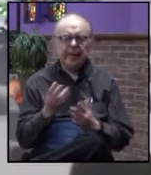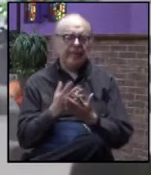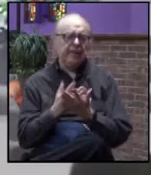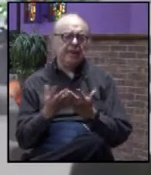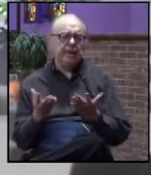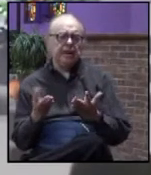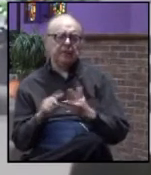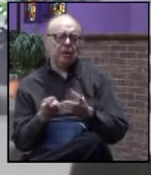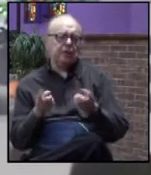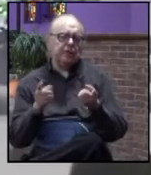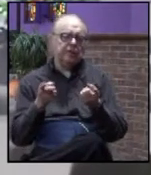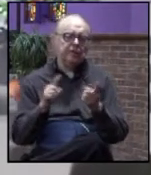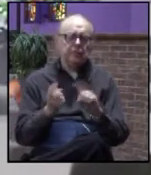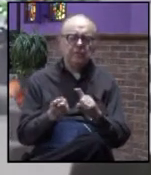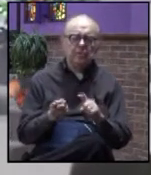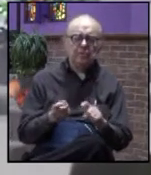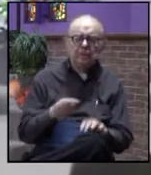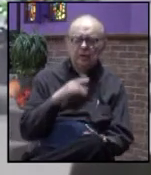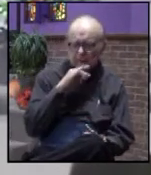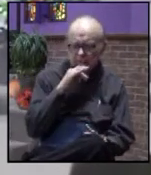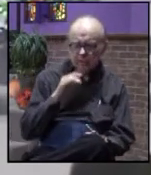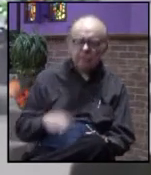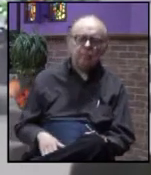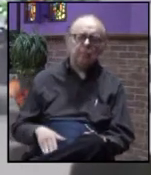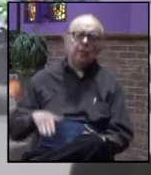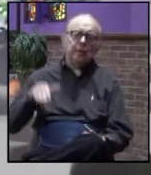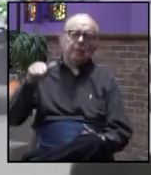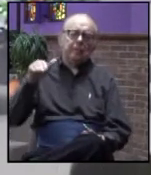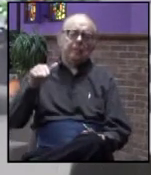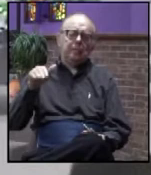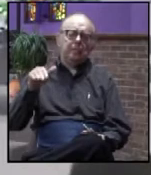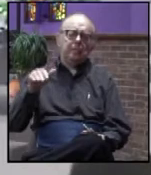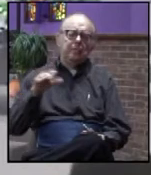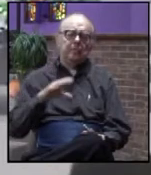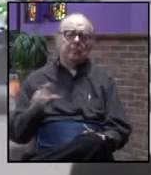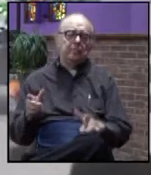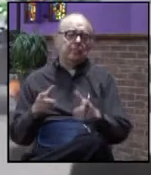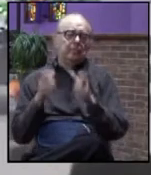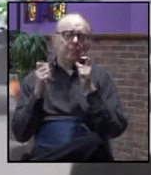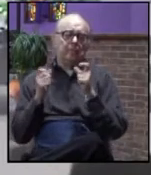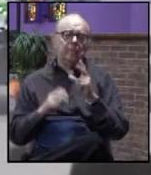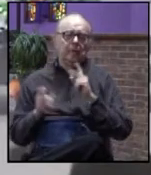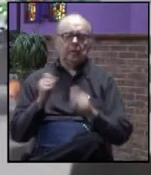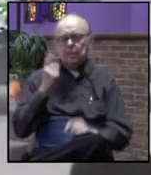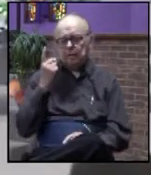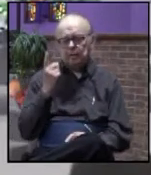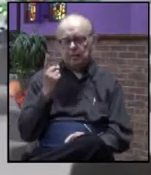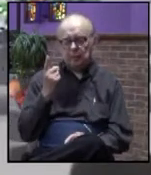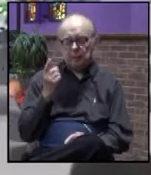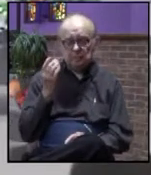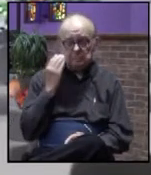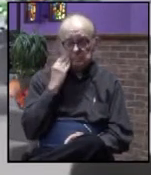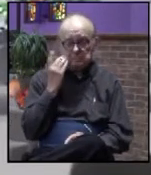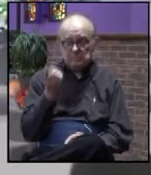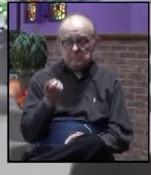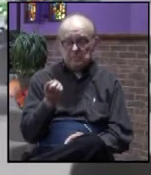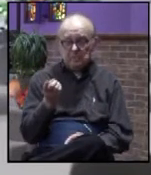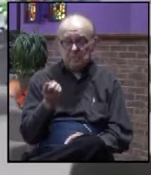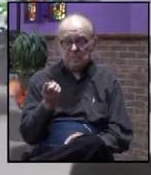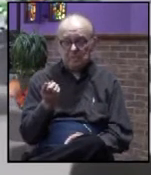changing. Children growing up, and then all of a sudden, people realizing, you know,